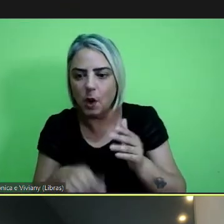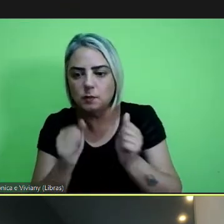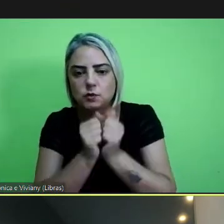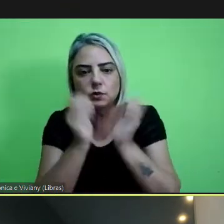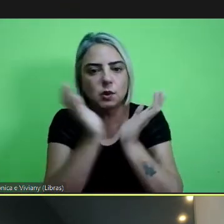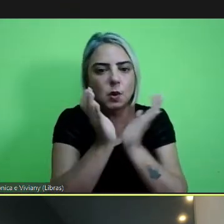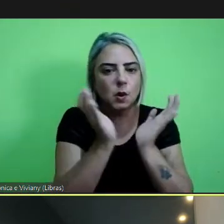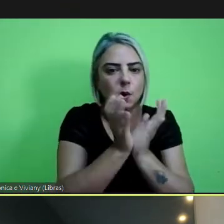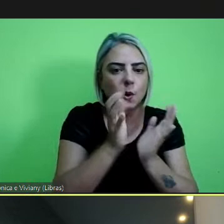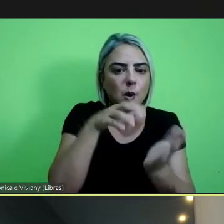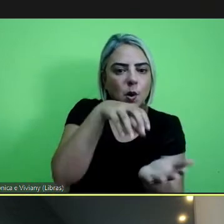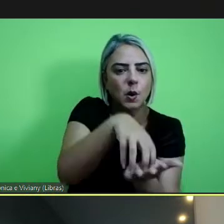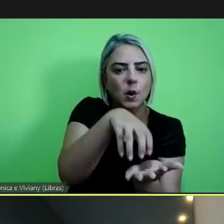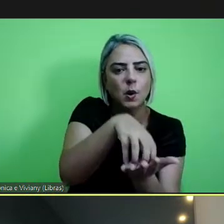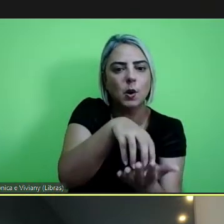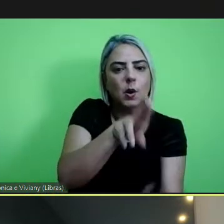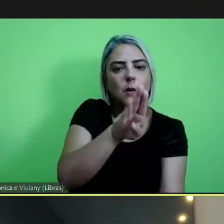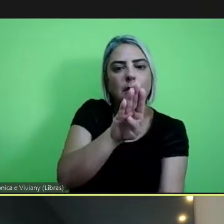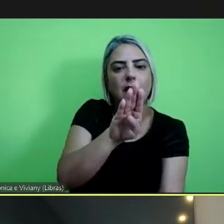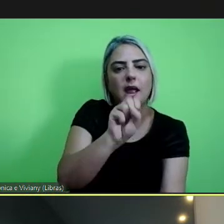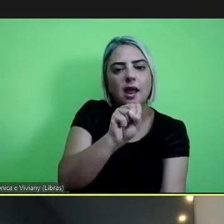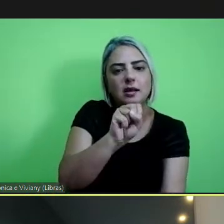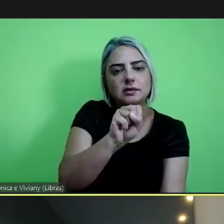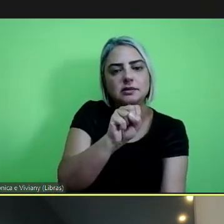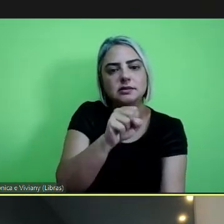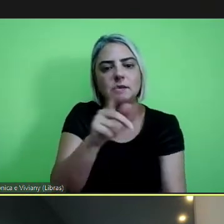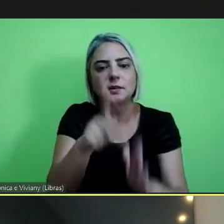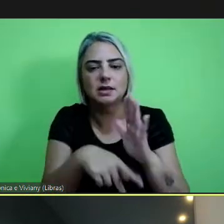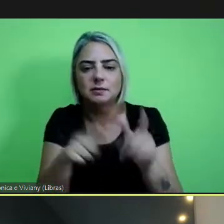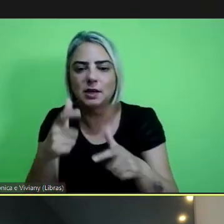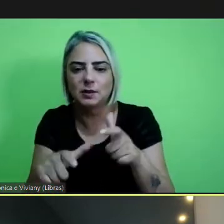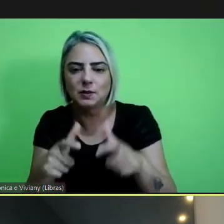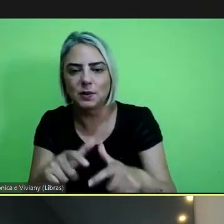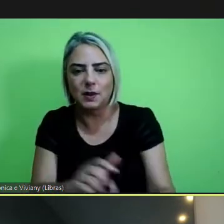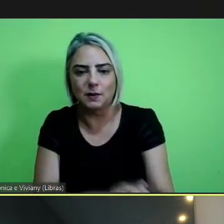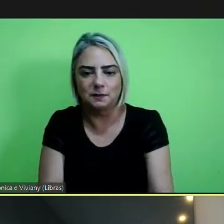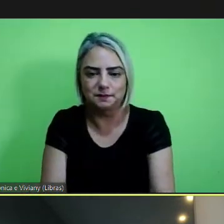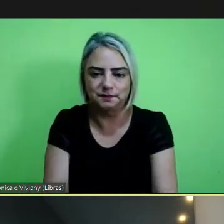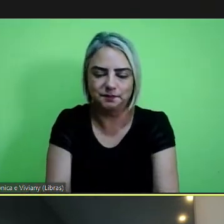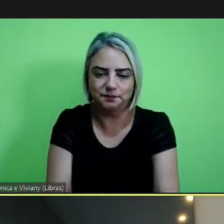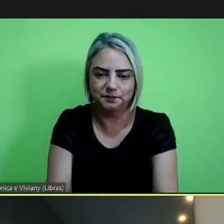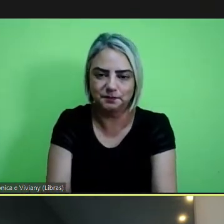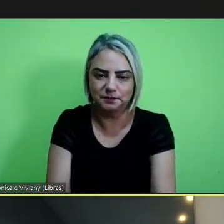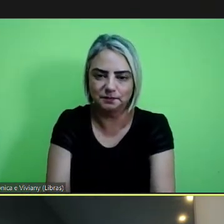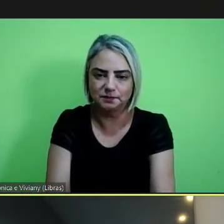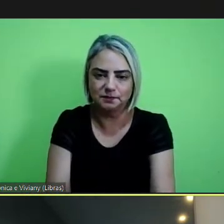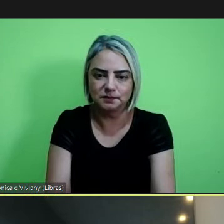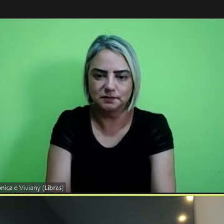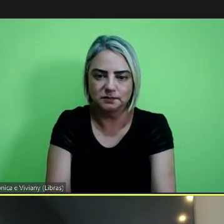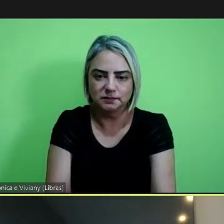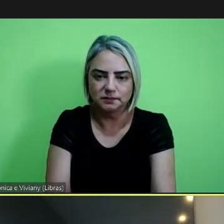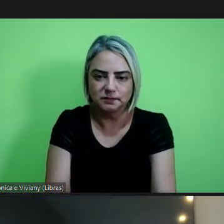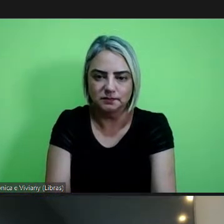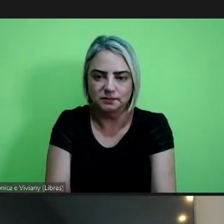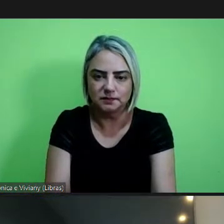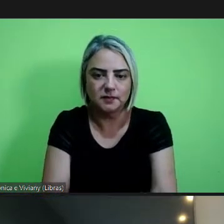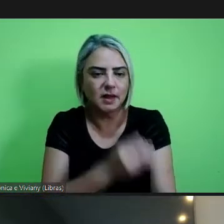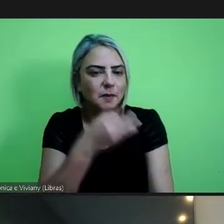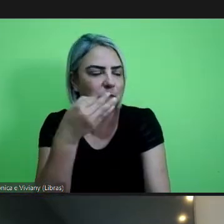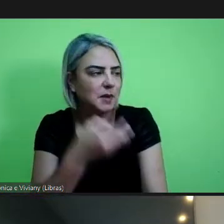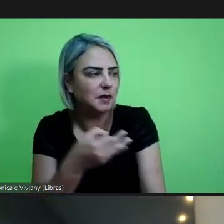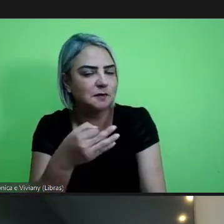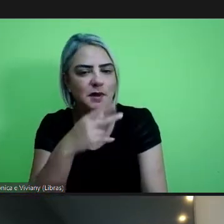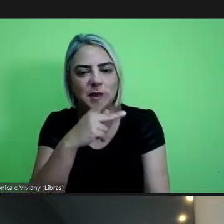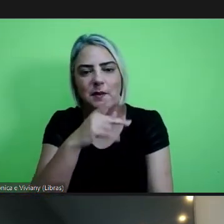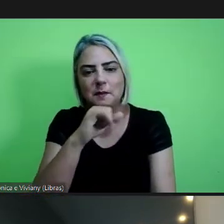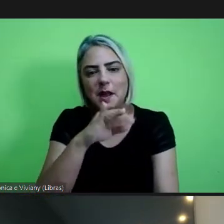their specific territories, and they have their time with their family healthcare unit. Perfeito,